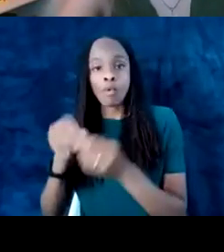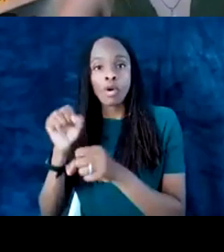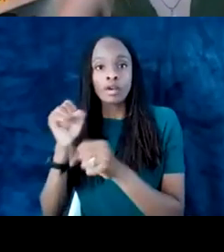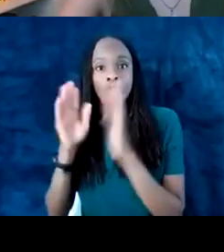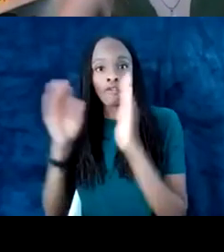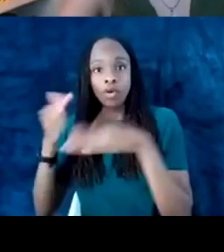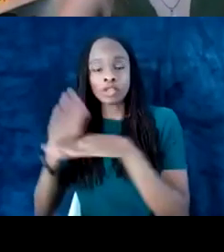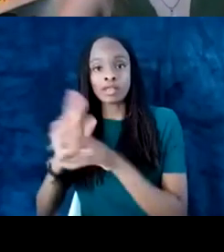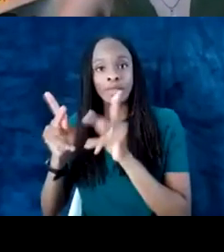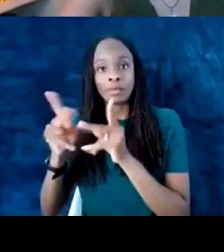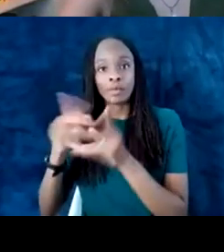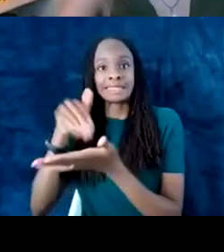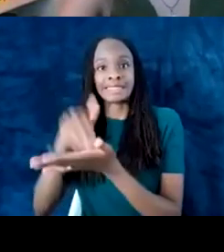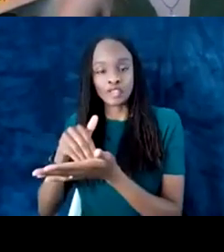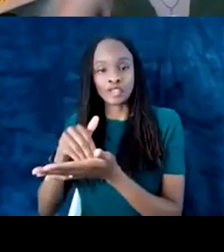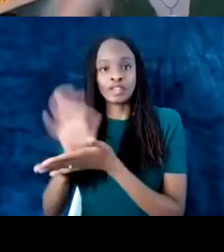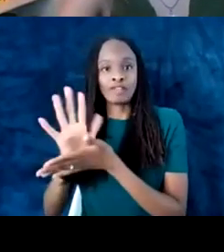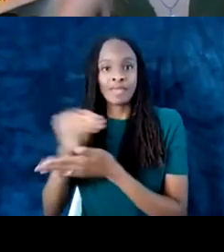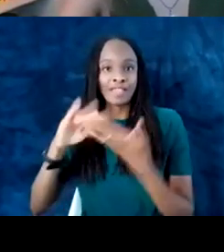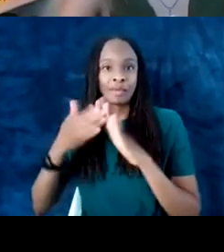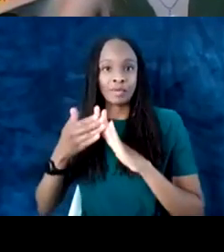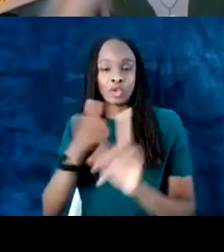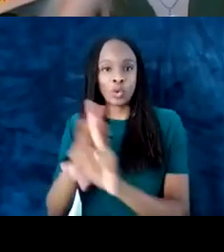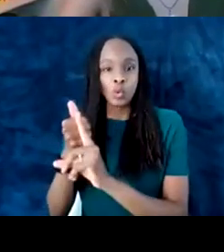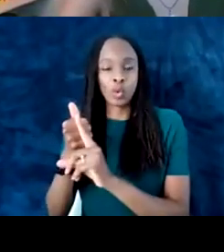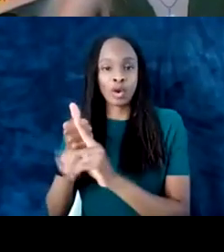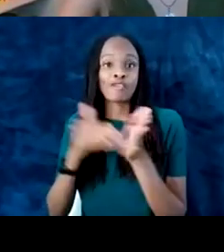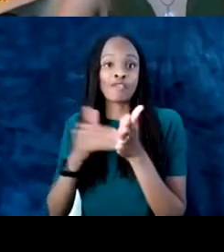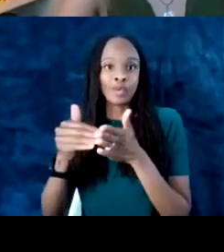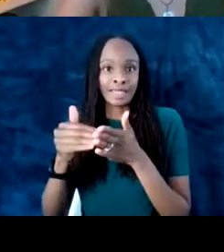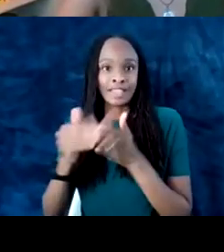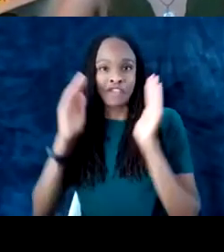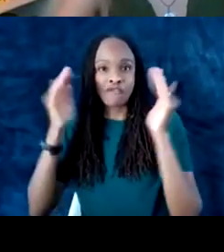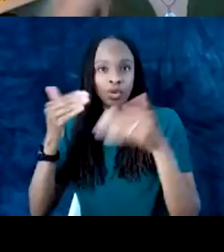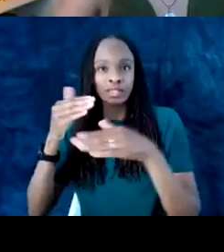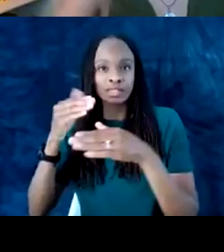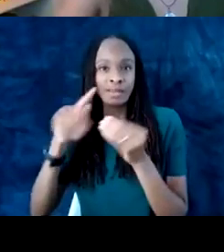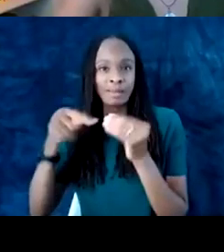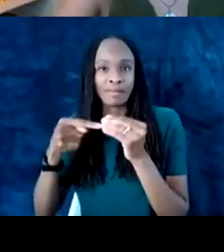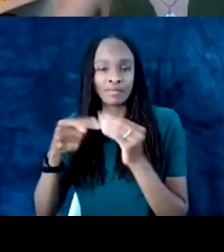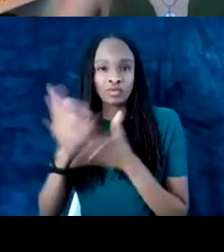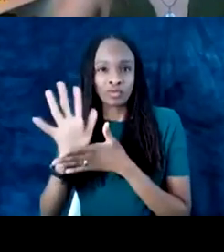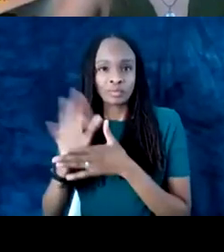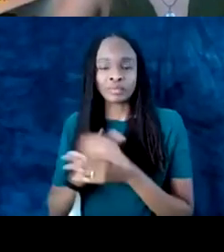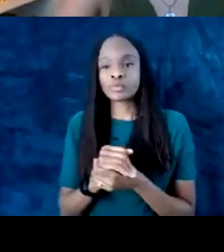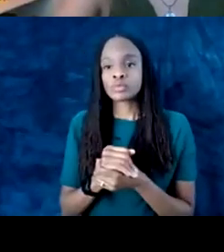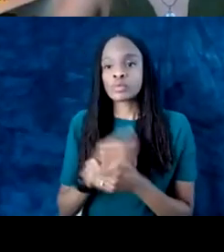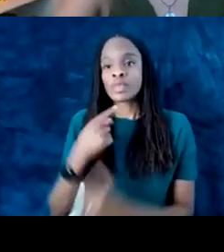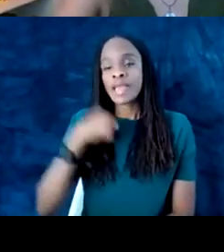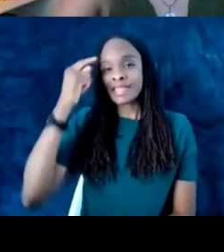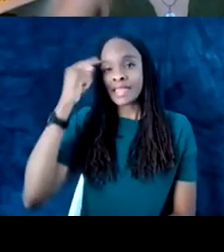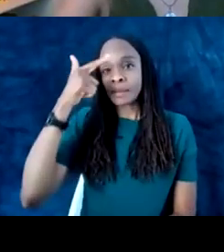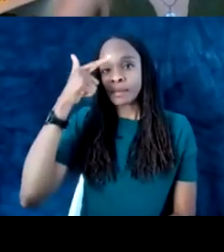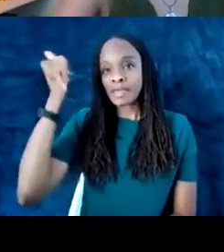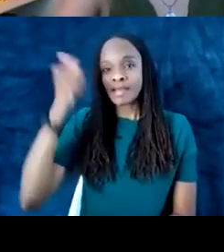center of the films and the communities that are frequently the focus of films. And I think because I'm